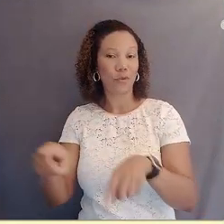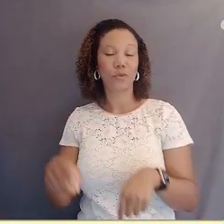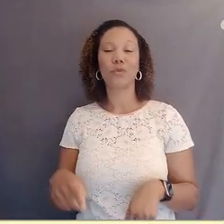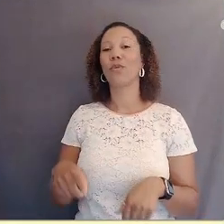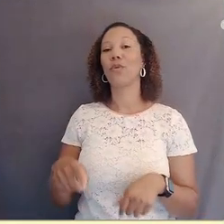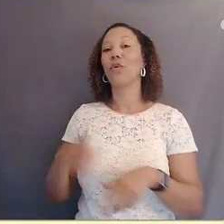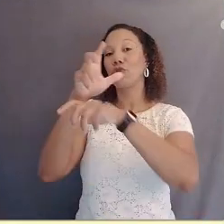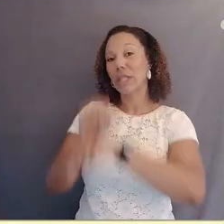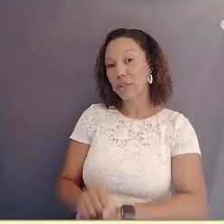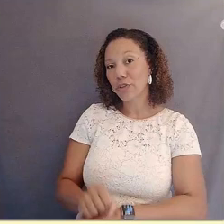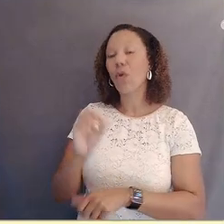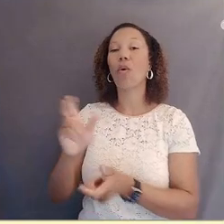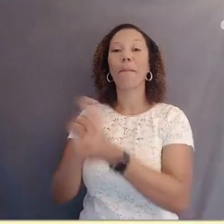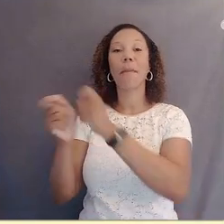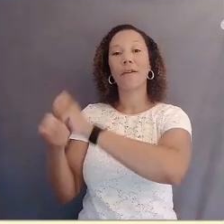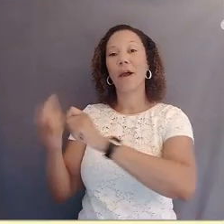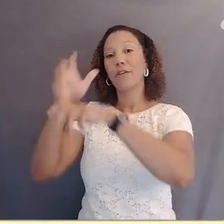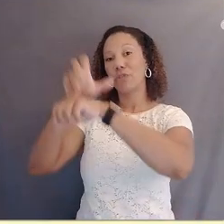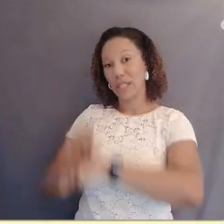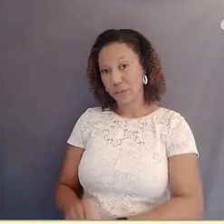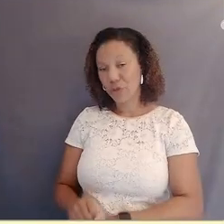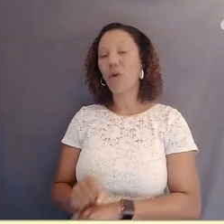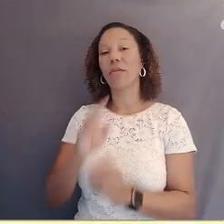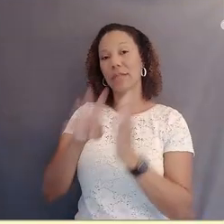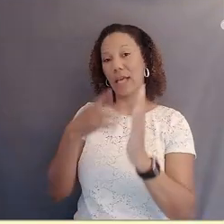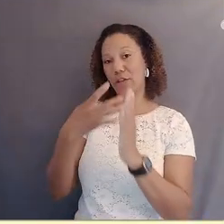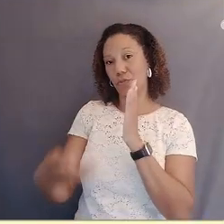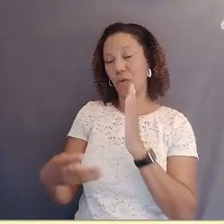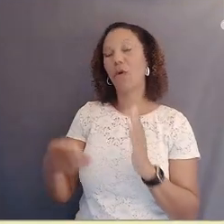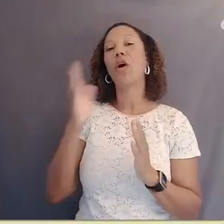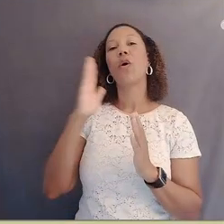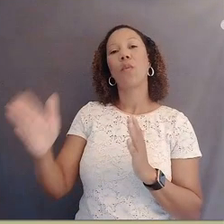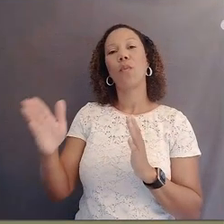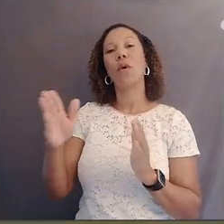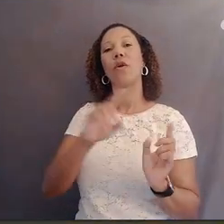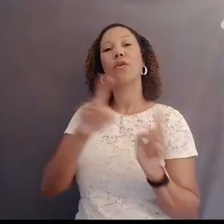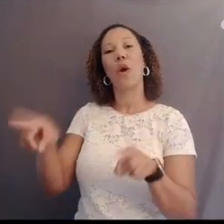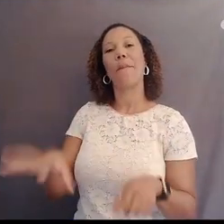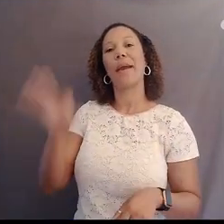traditional or modified traditional school calendar schedule may start picking up meals on